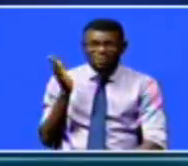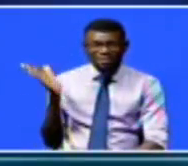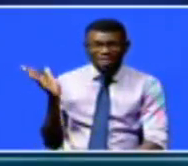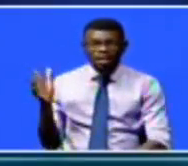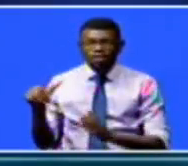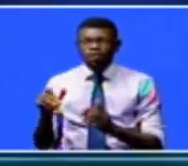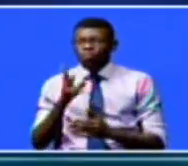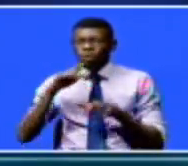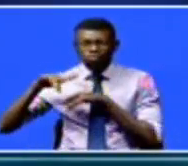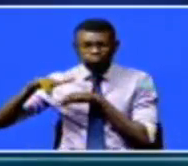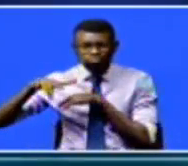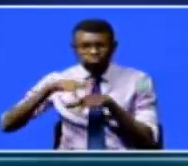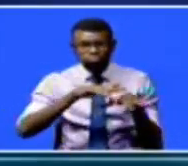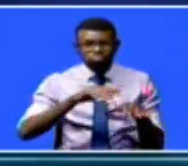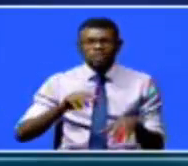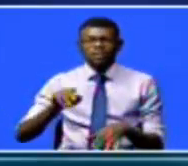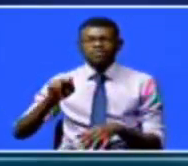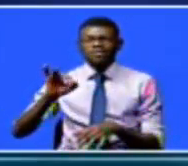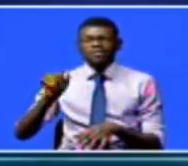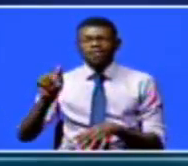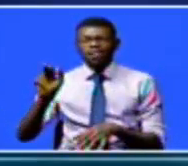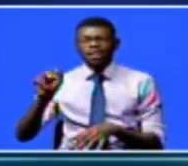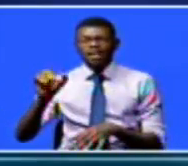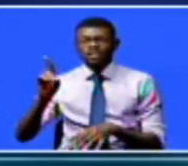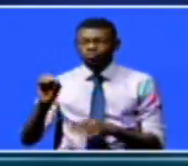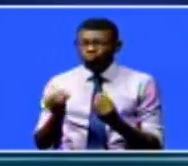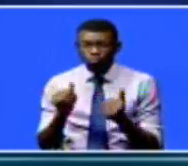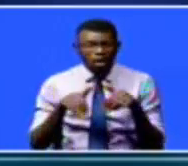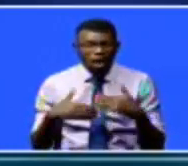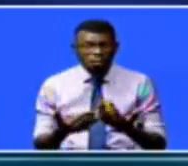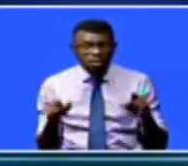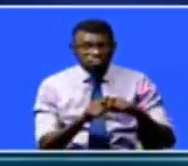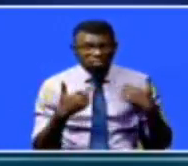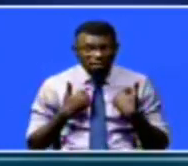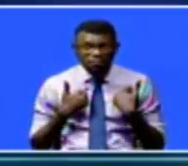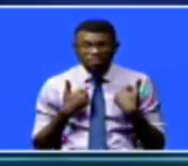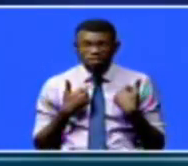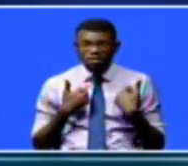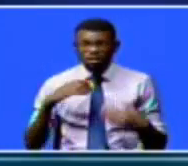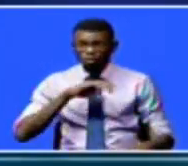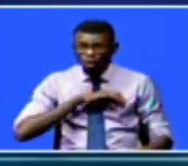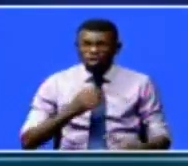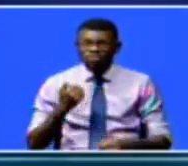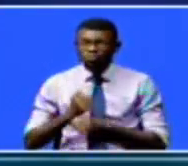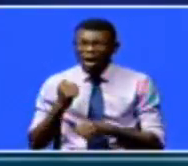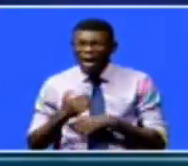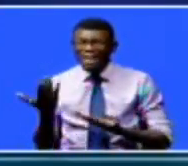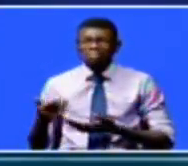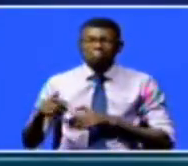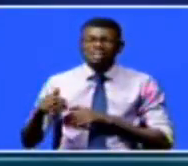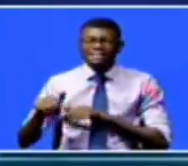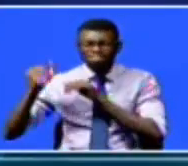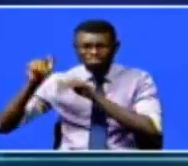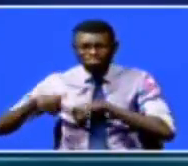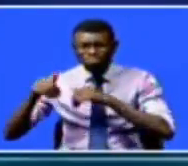our Nyando and how we can tackle both sides, because we might also have our own dredging and desilting done, but if